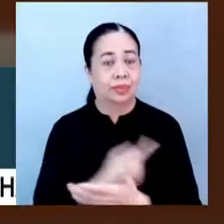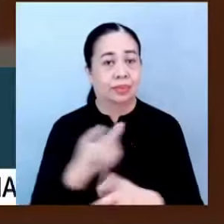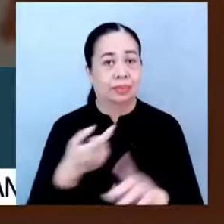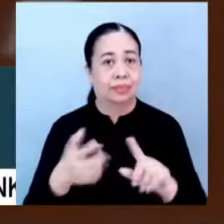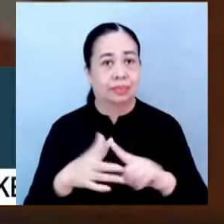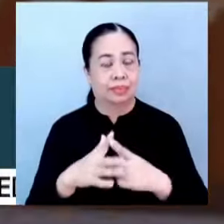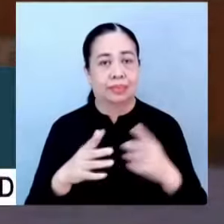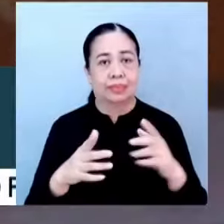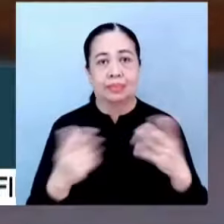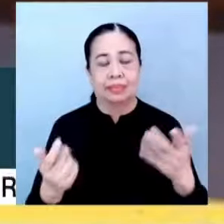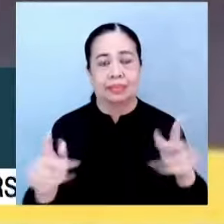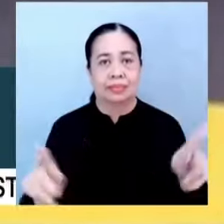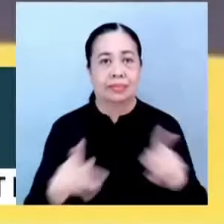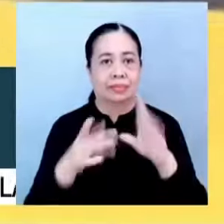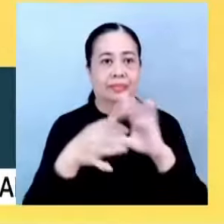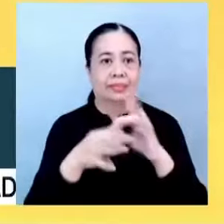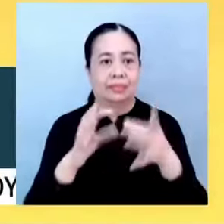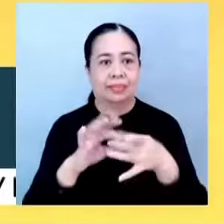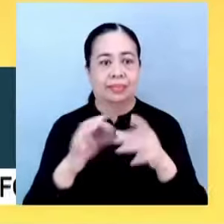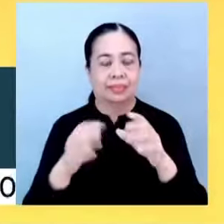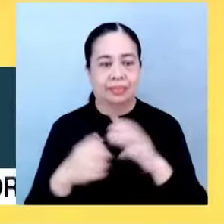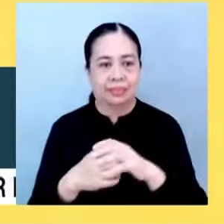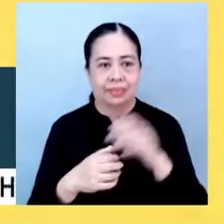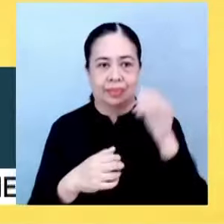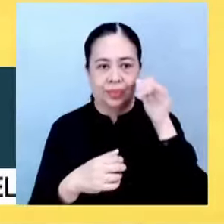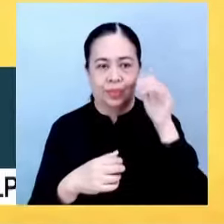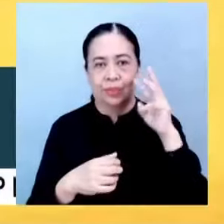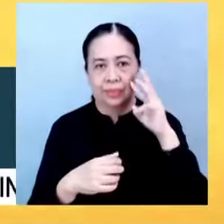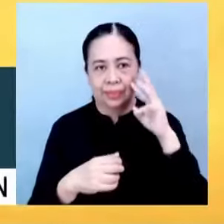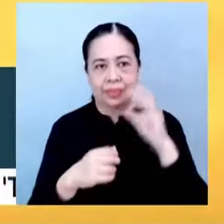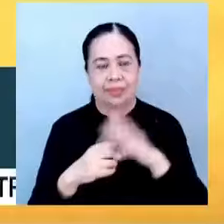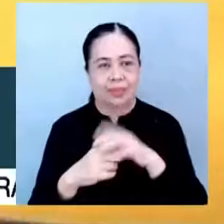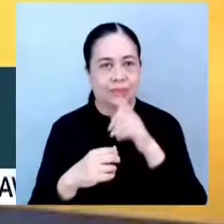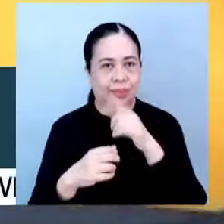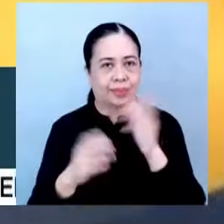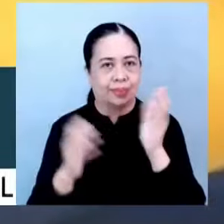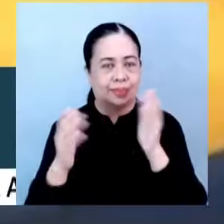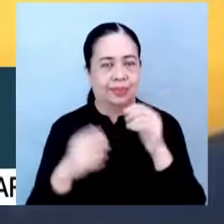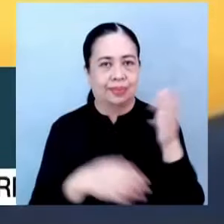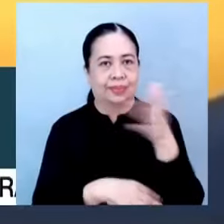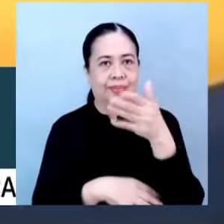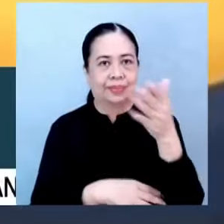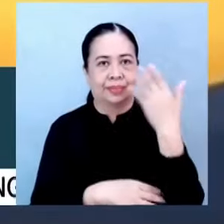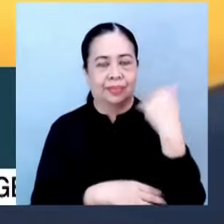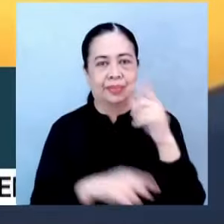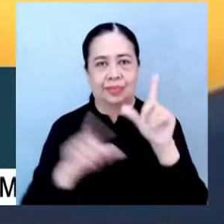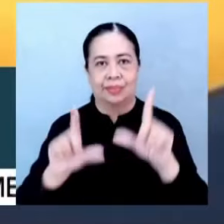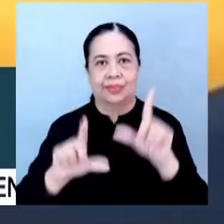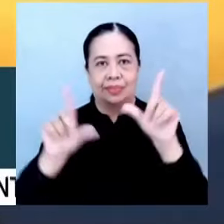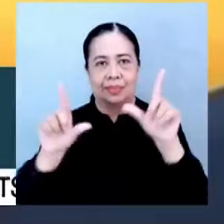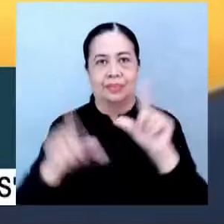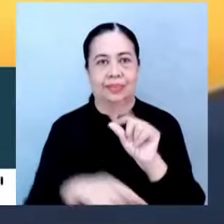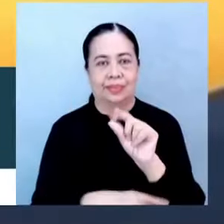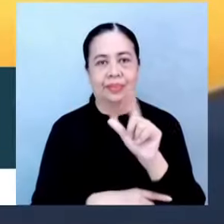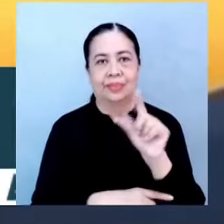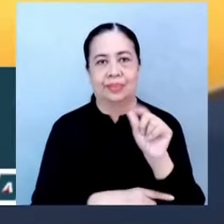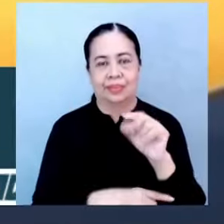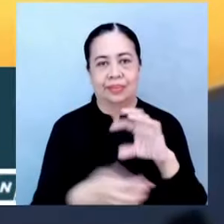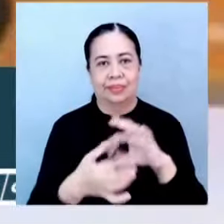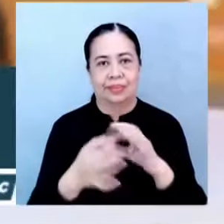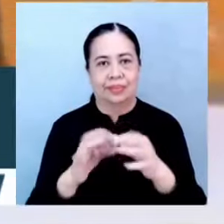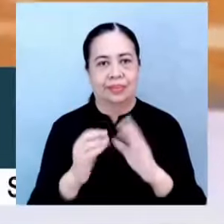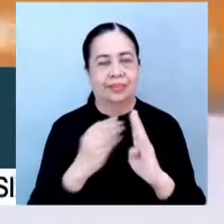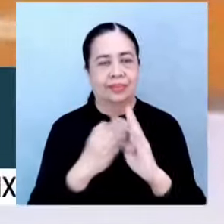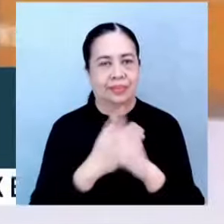Paris Olympics, judoka Kiyomi Watanabe, who served as a flag bearer in the Tokyo 2020 Olympics, will return